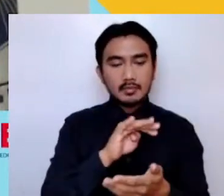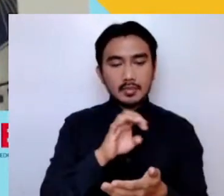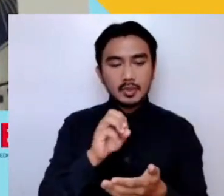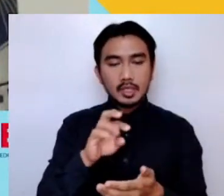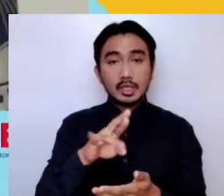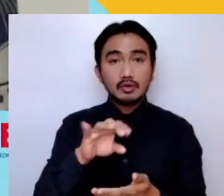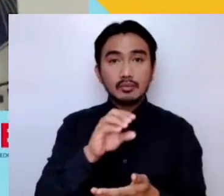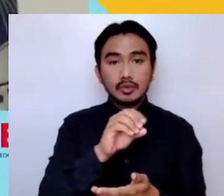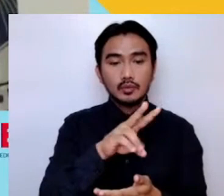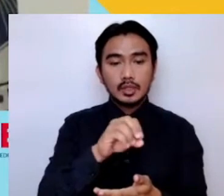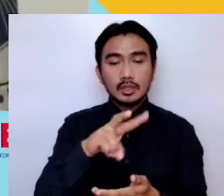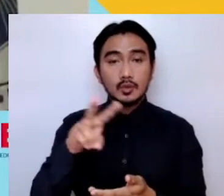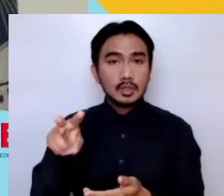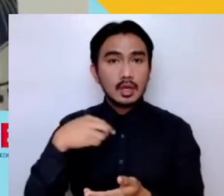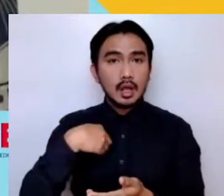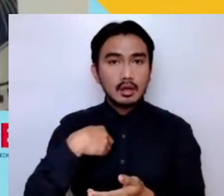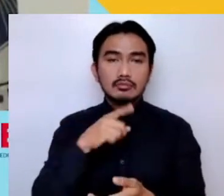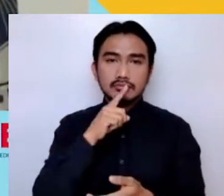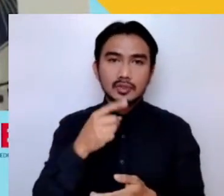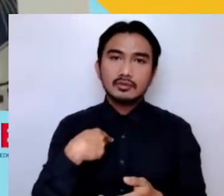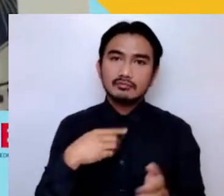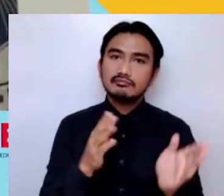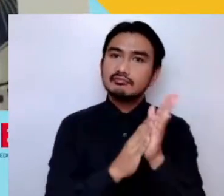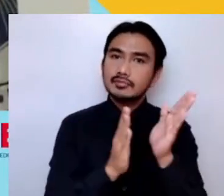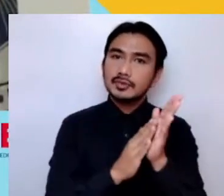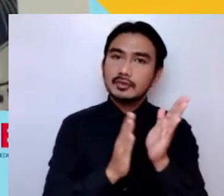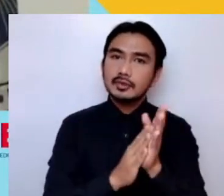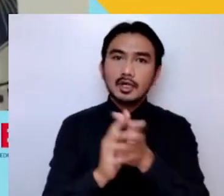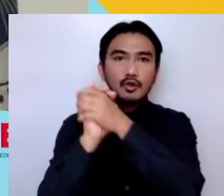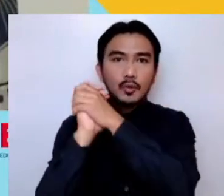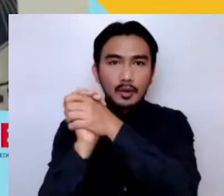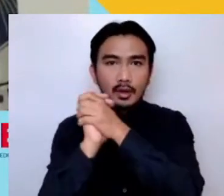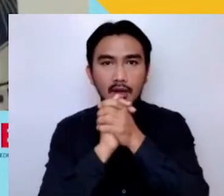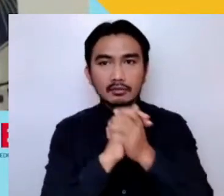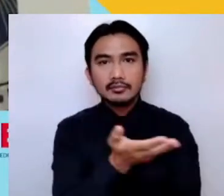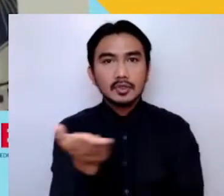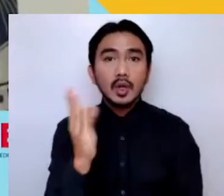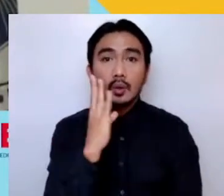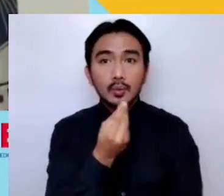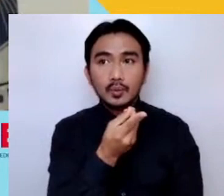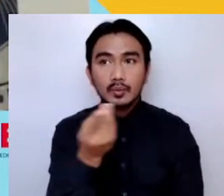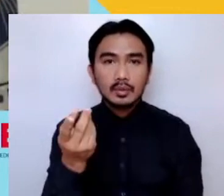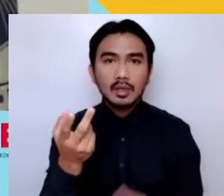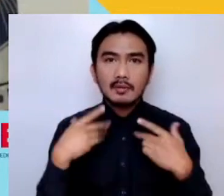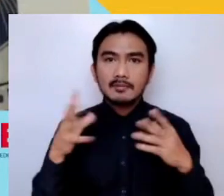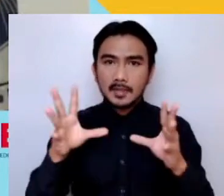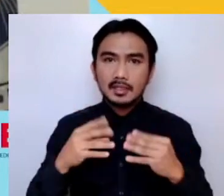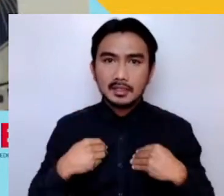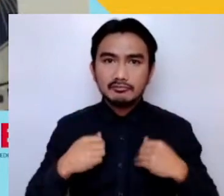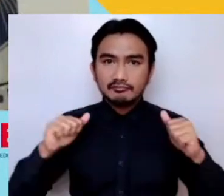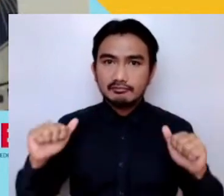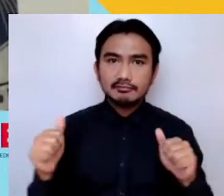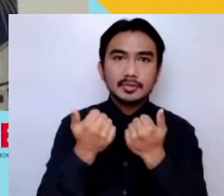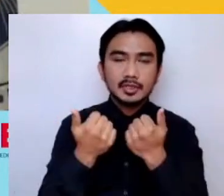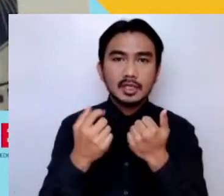I'd like to personally commend and congratulate all of you who have taken initiative to